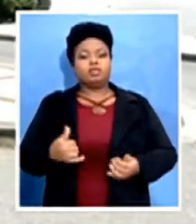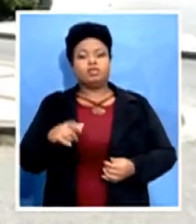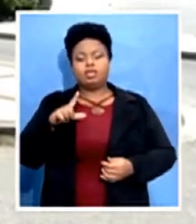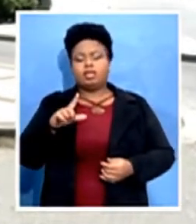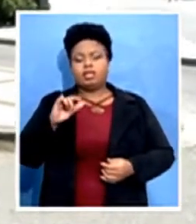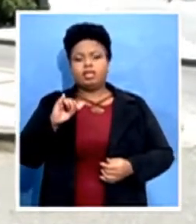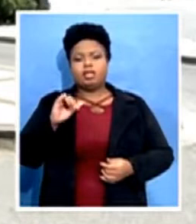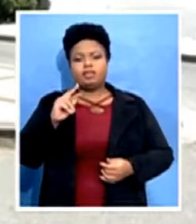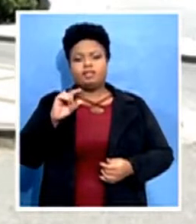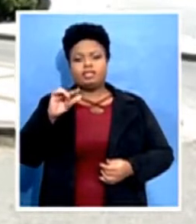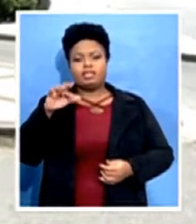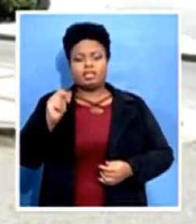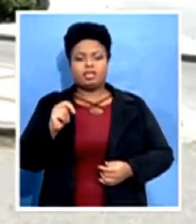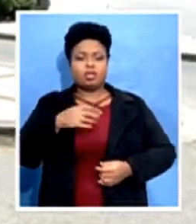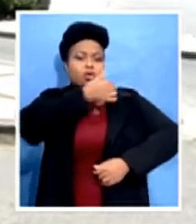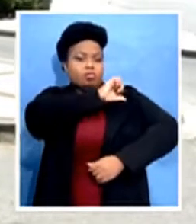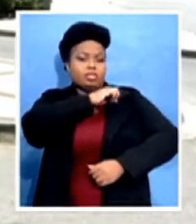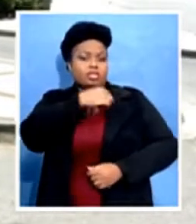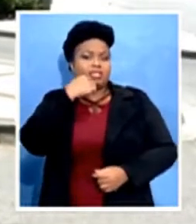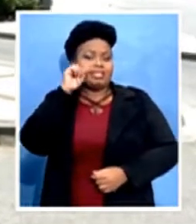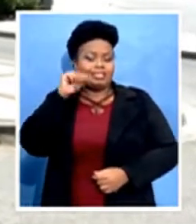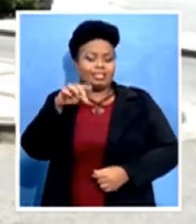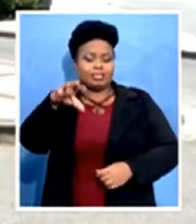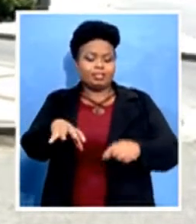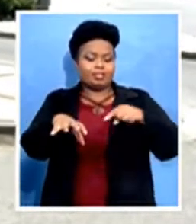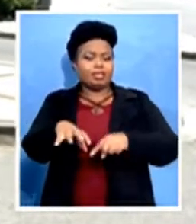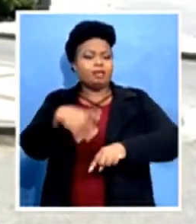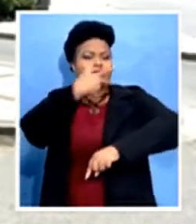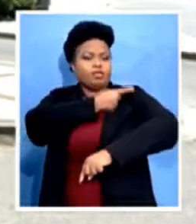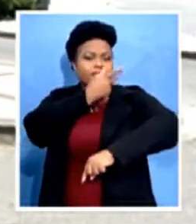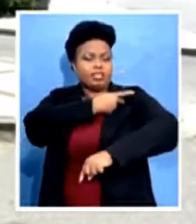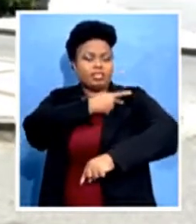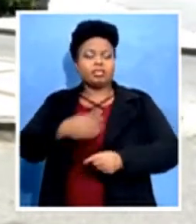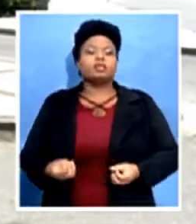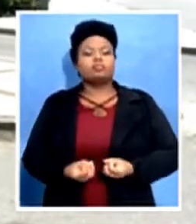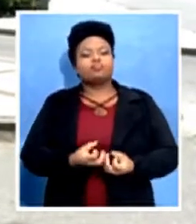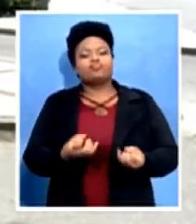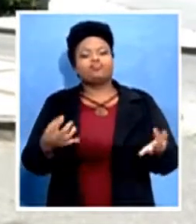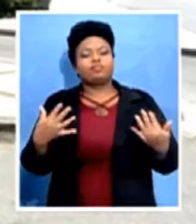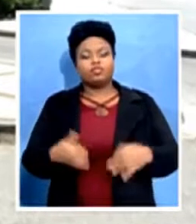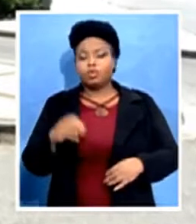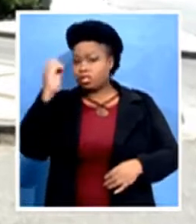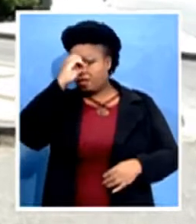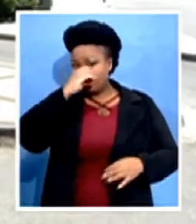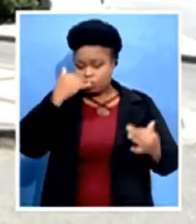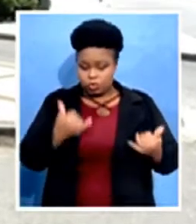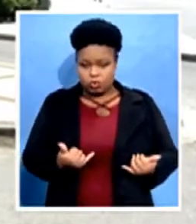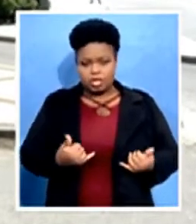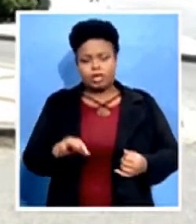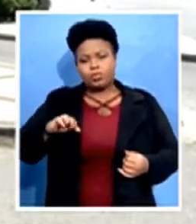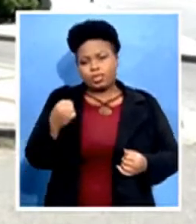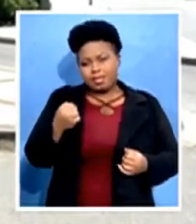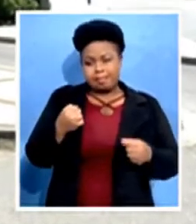identified as a vaccine site where the vaccine is going to arrive this afternoon and where it's going to be stored, together with Nelson Mandela Hospital